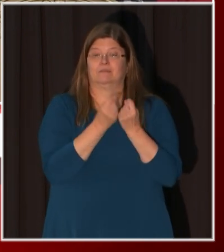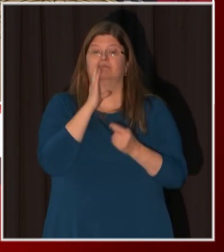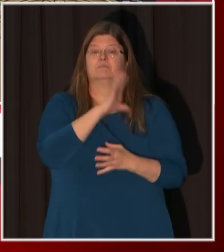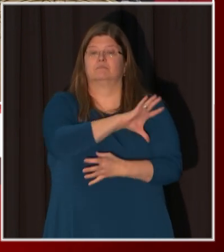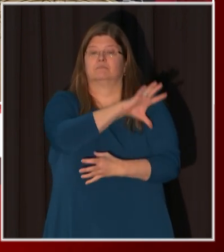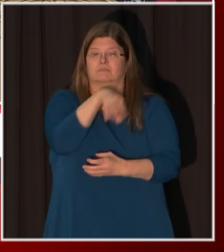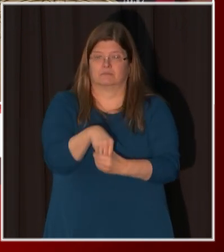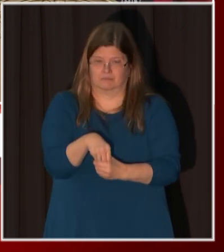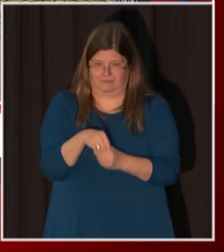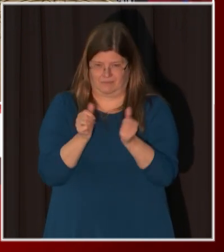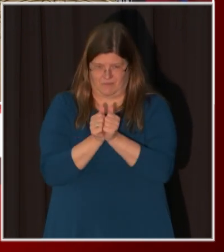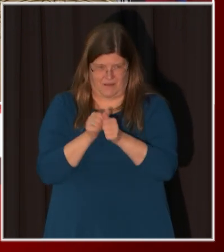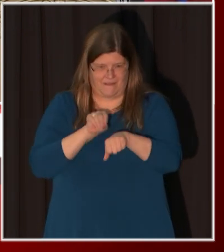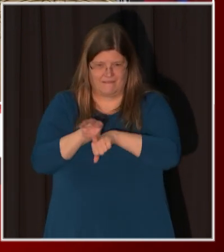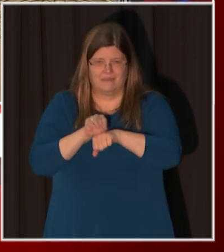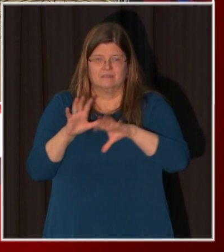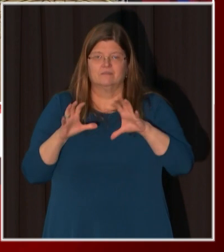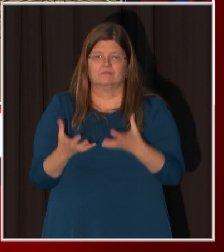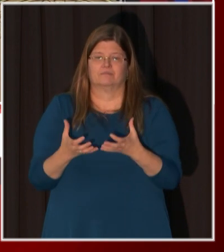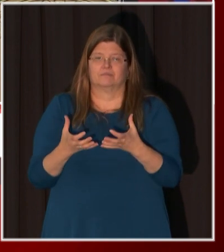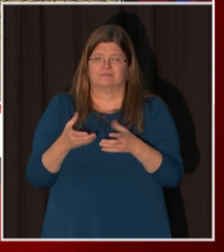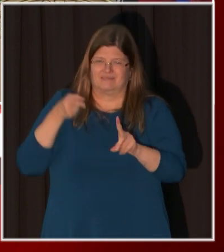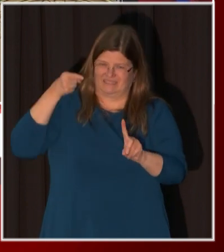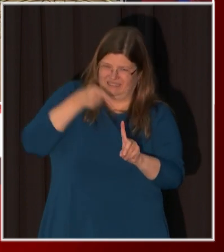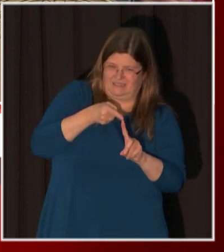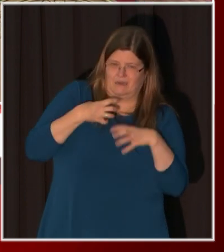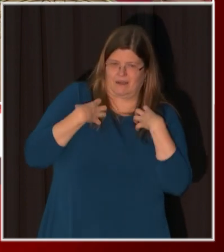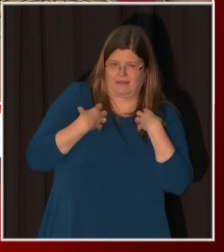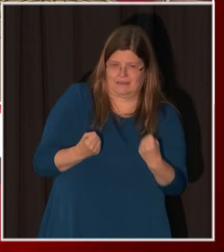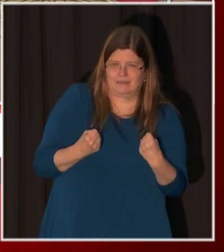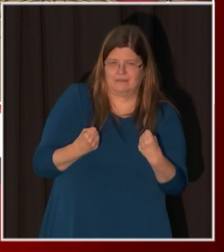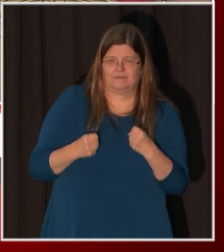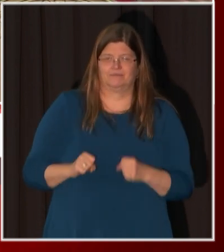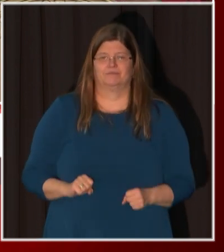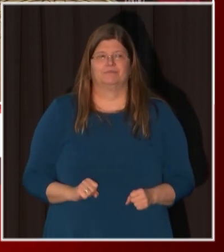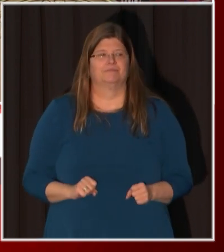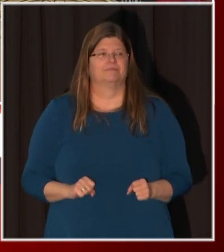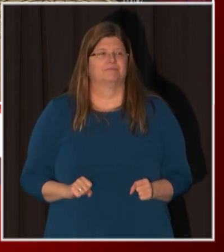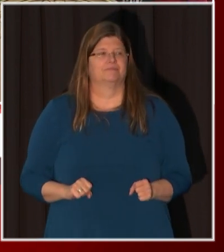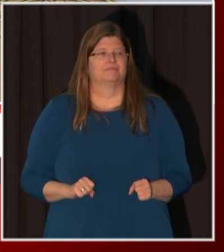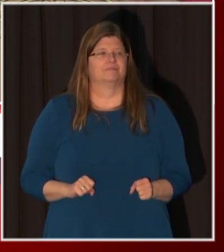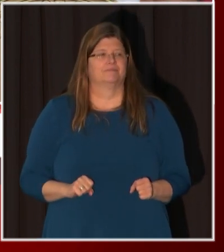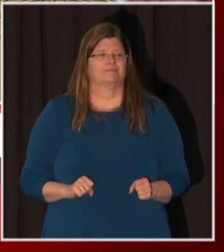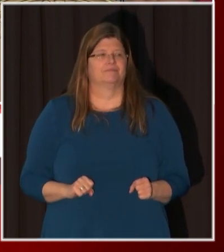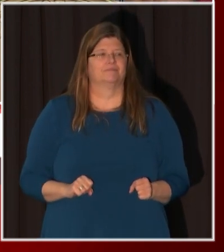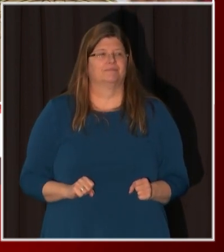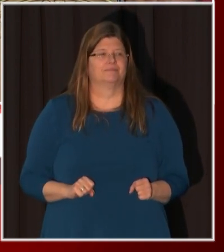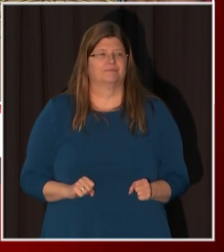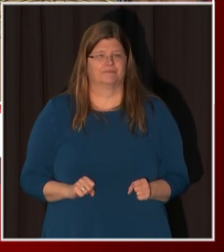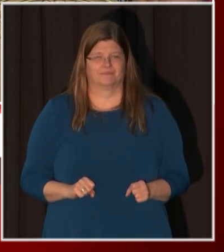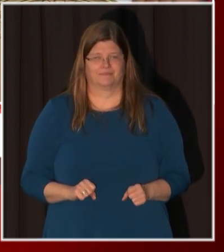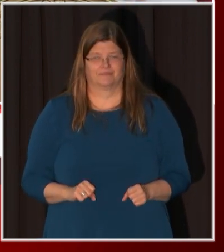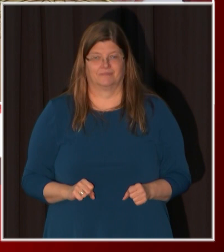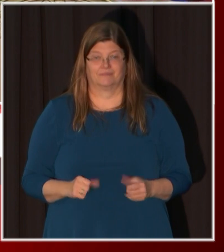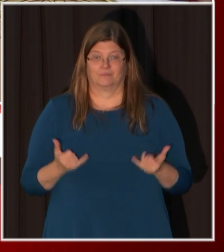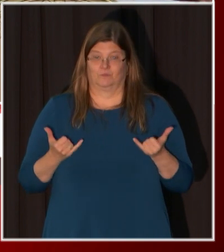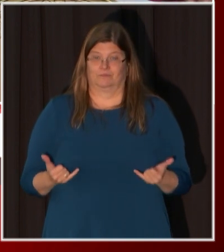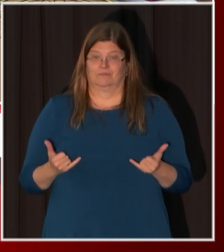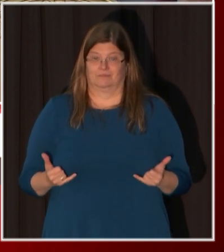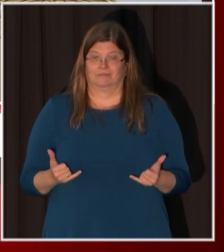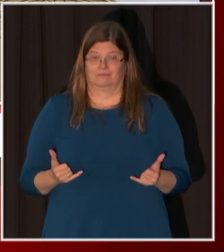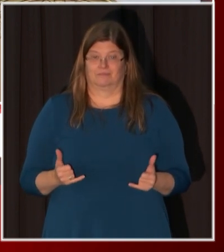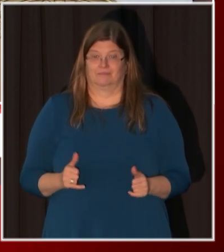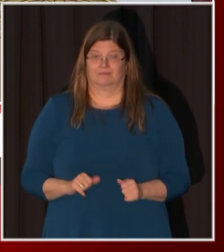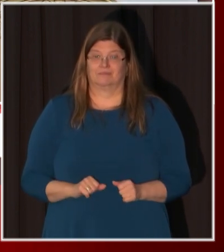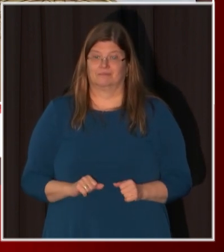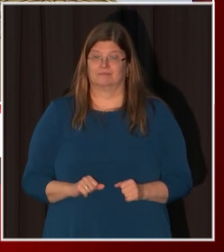advisory capacity to the sector committees. So with that, we